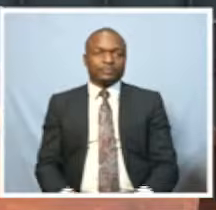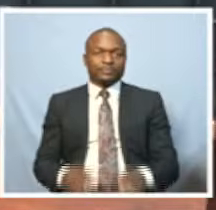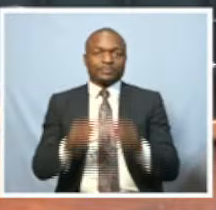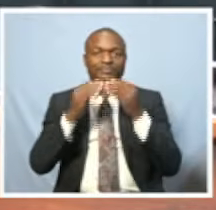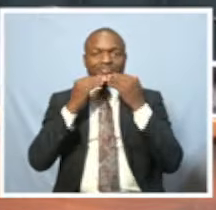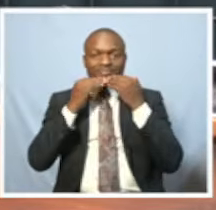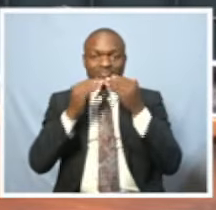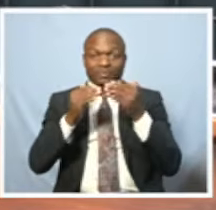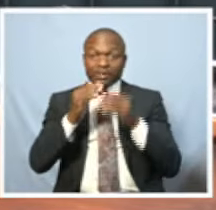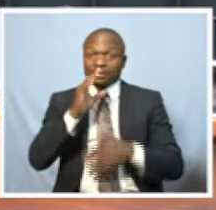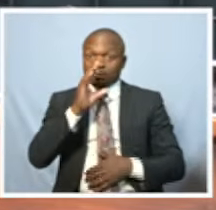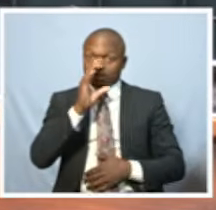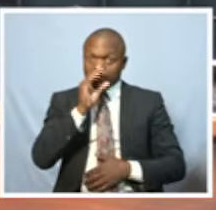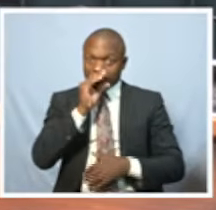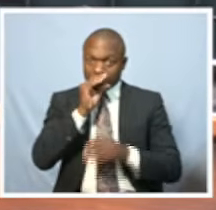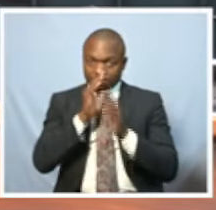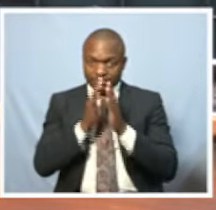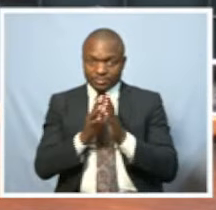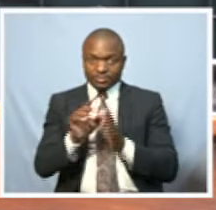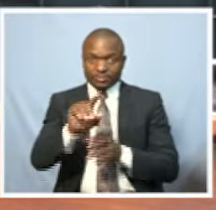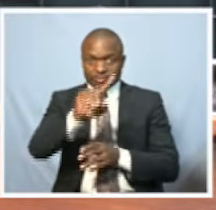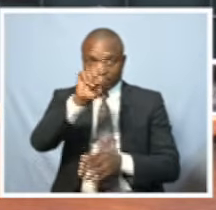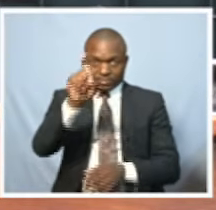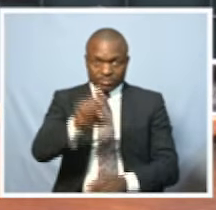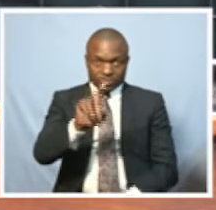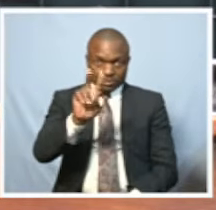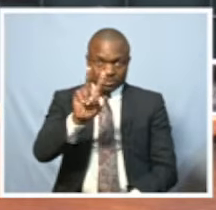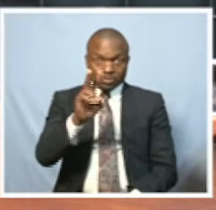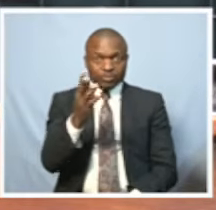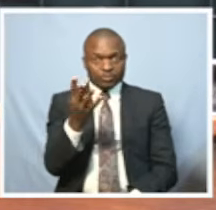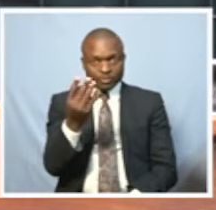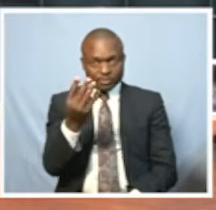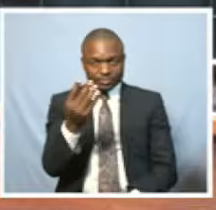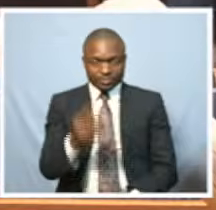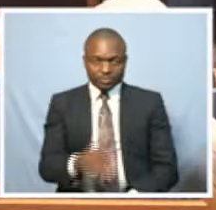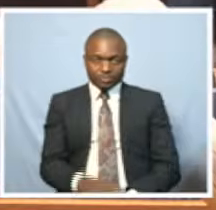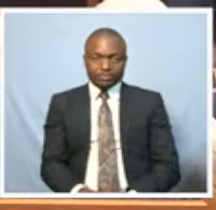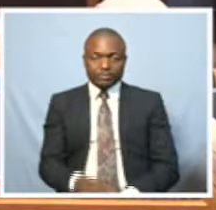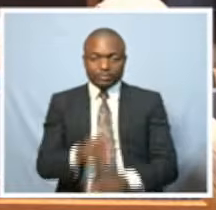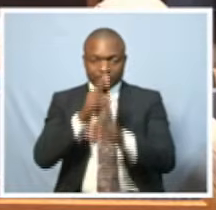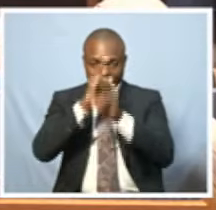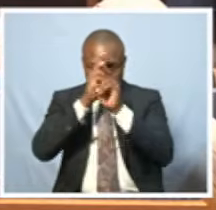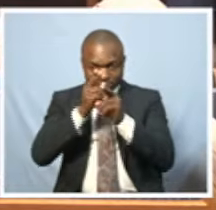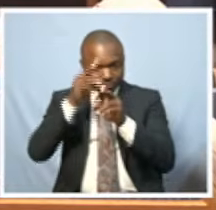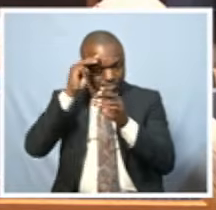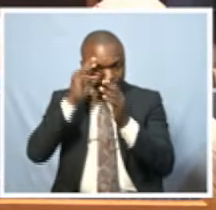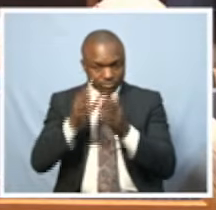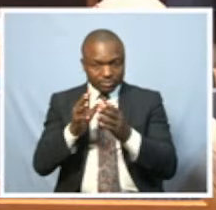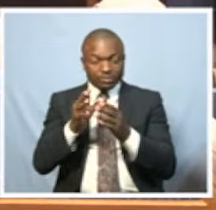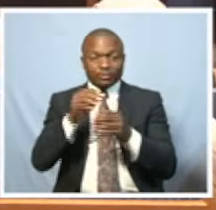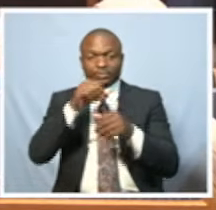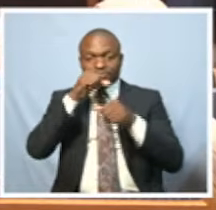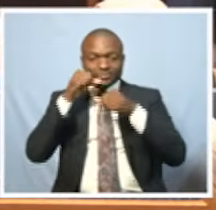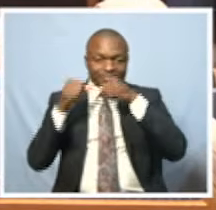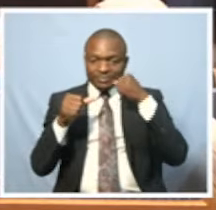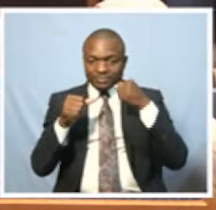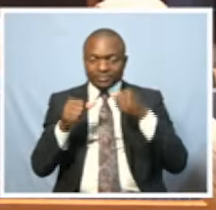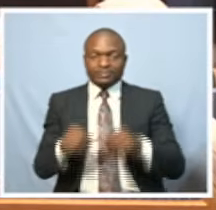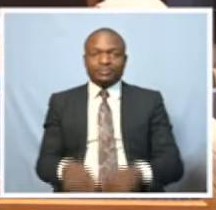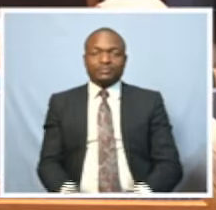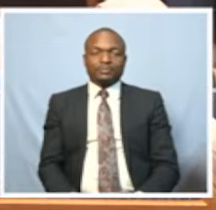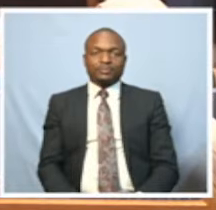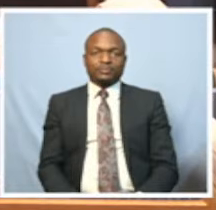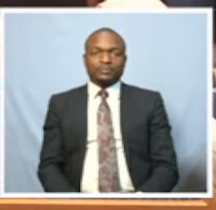Thank you, Mr. Speaker. Question number 214. The Honorable Minister of Agriculture.